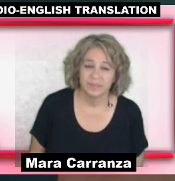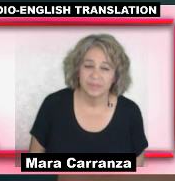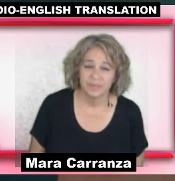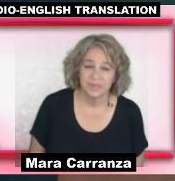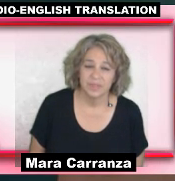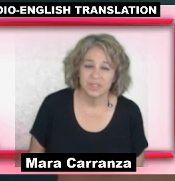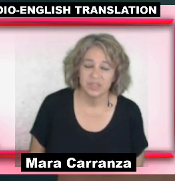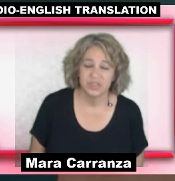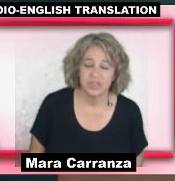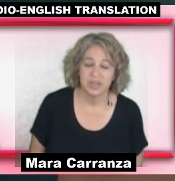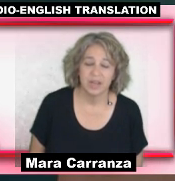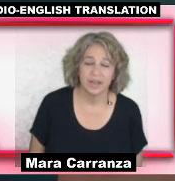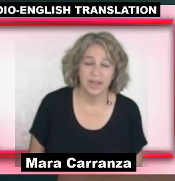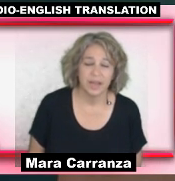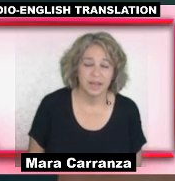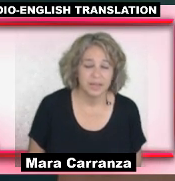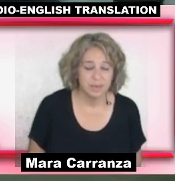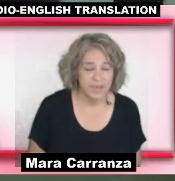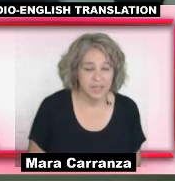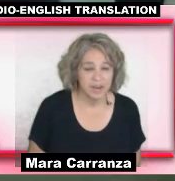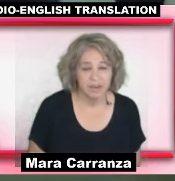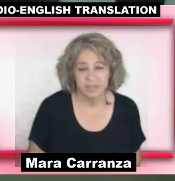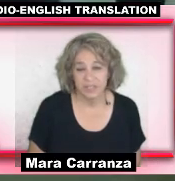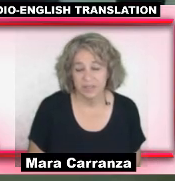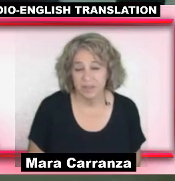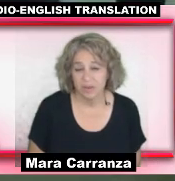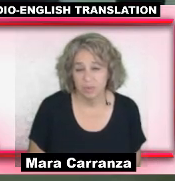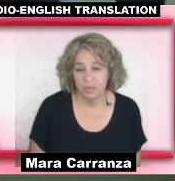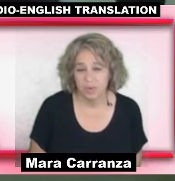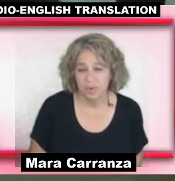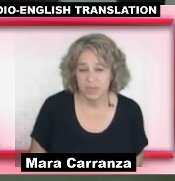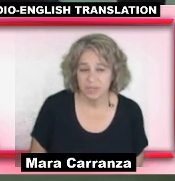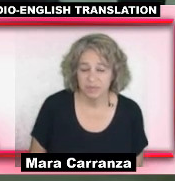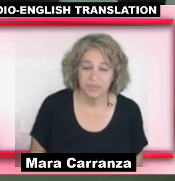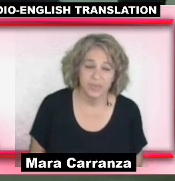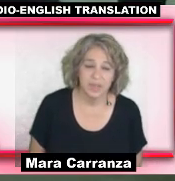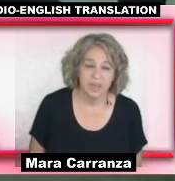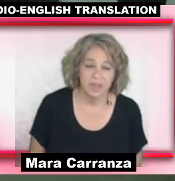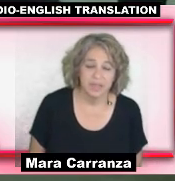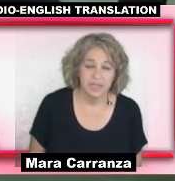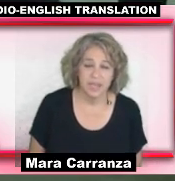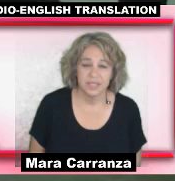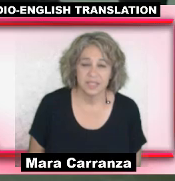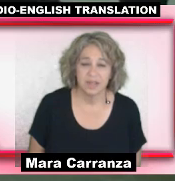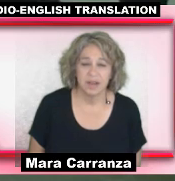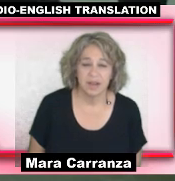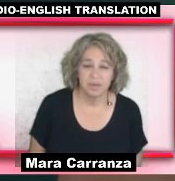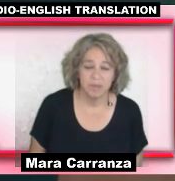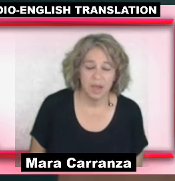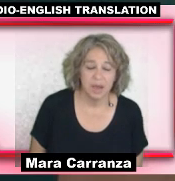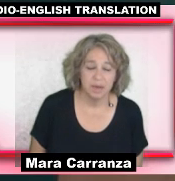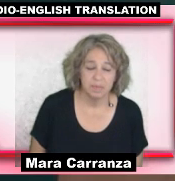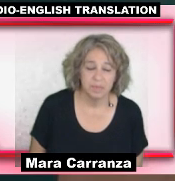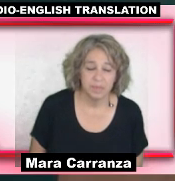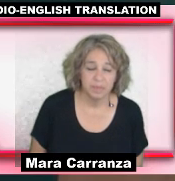cobrar aranceles to demand tariffs impuestos a mercancías mexicanas